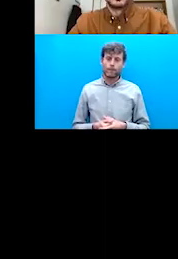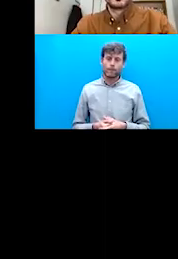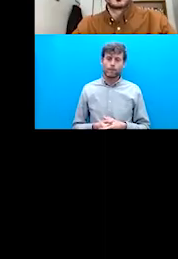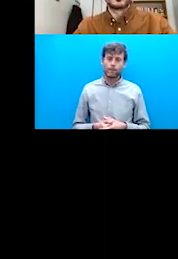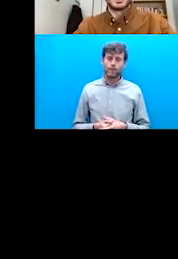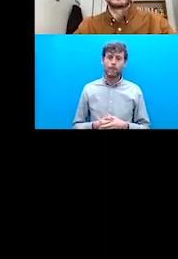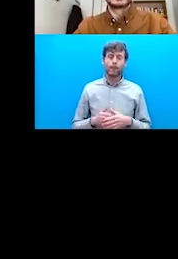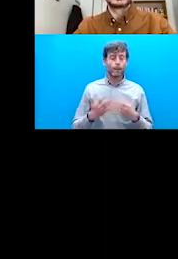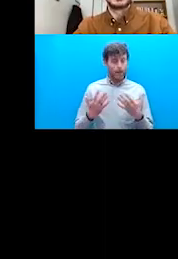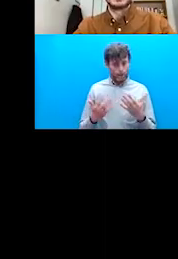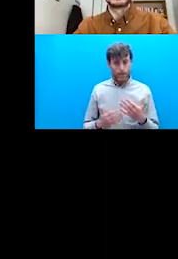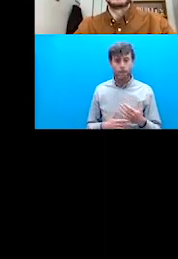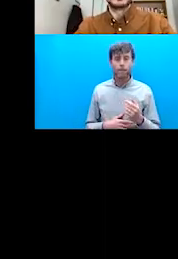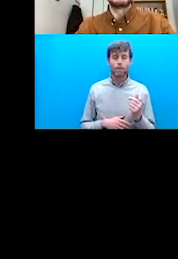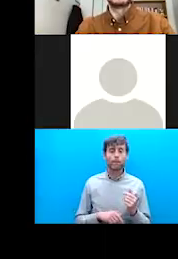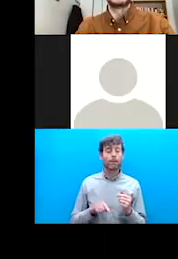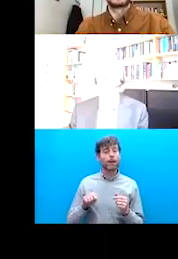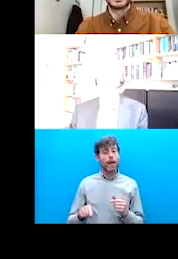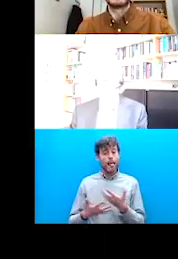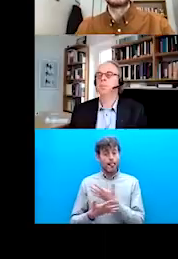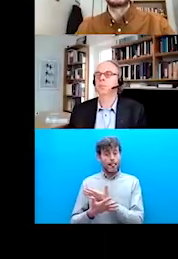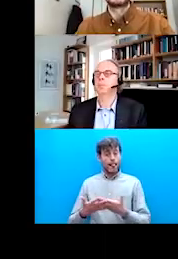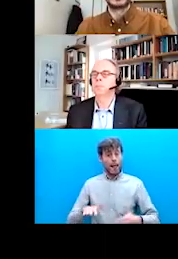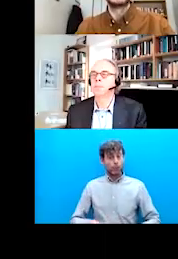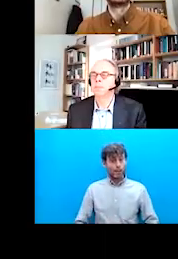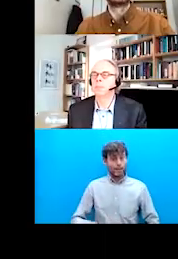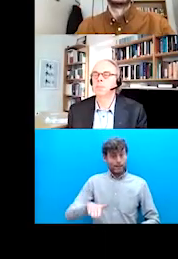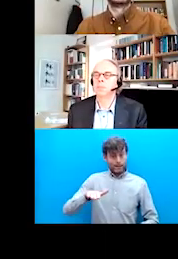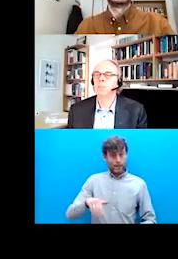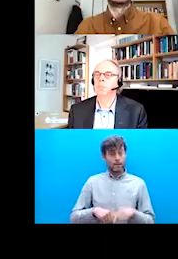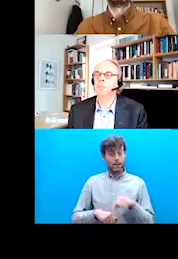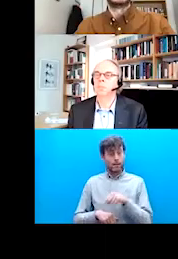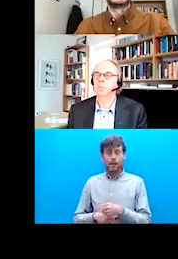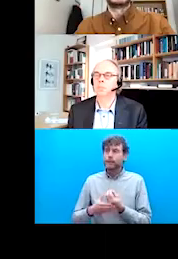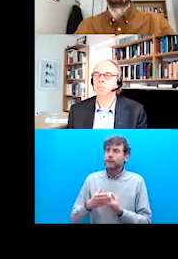It also turns out that language development itself provides